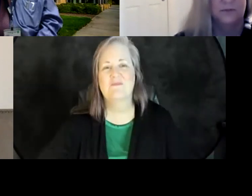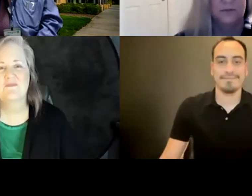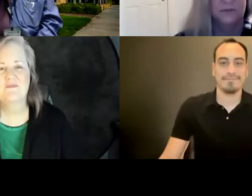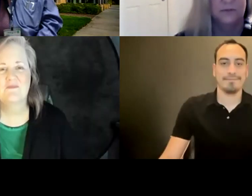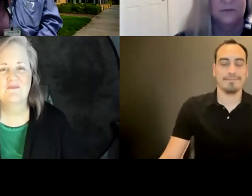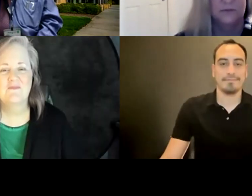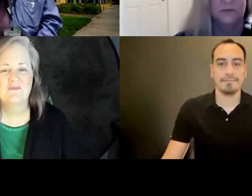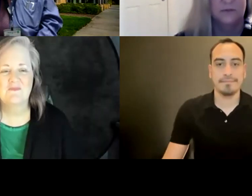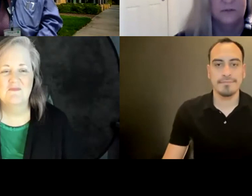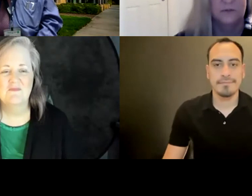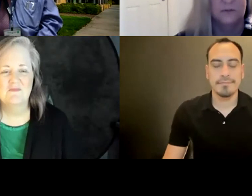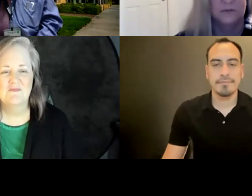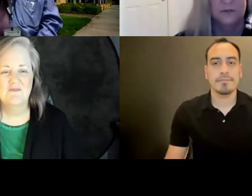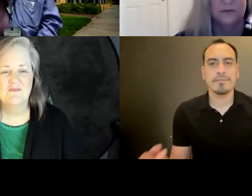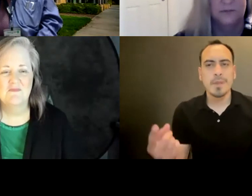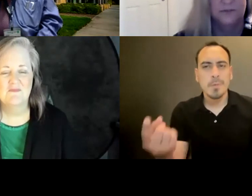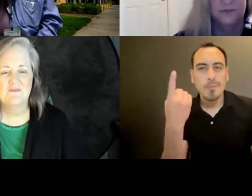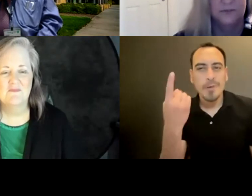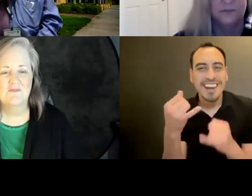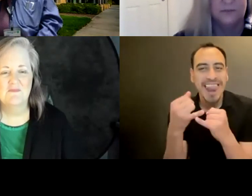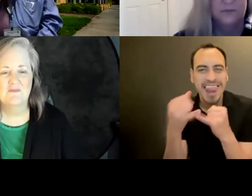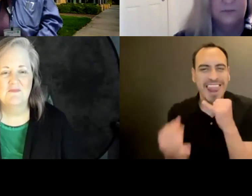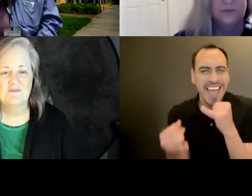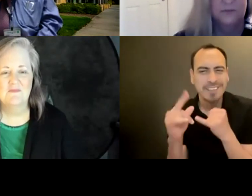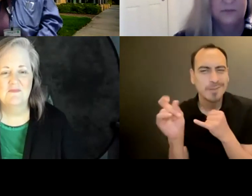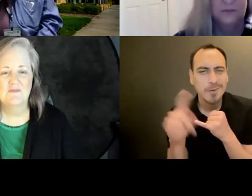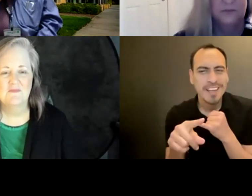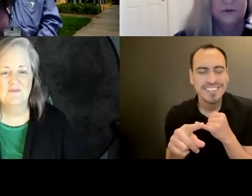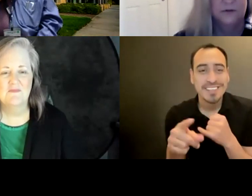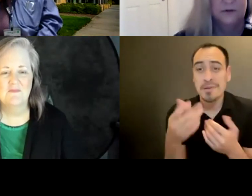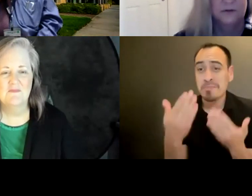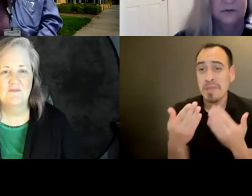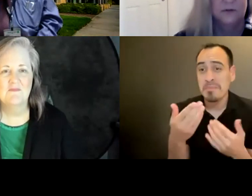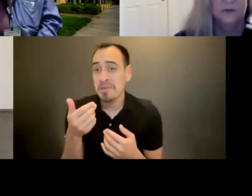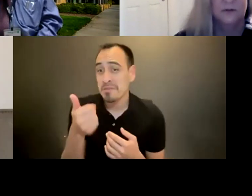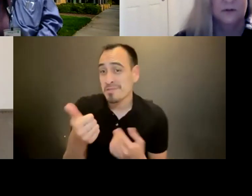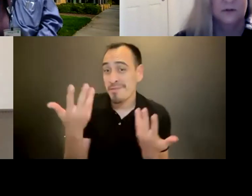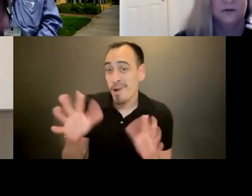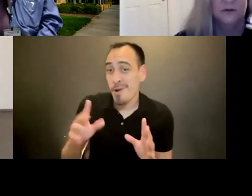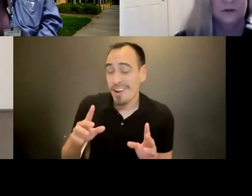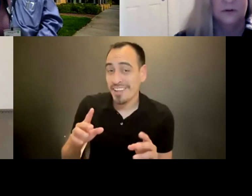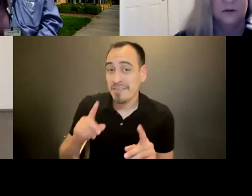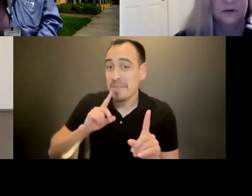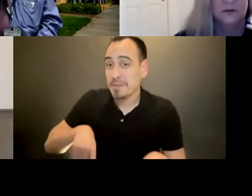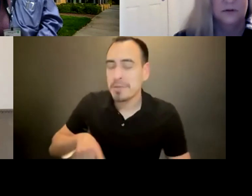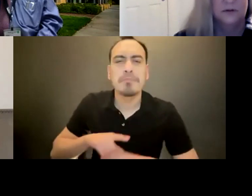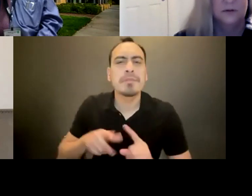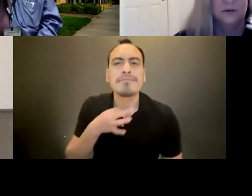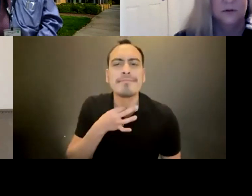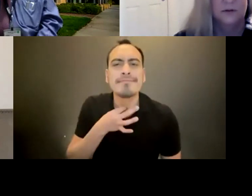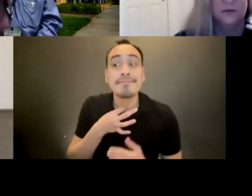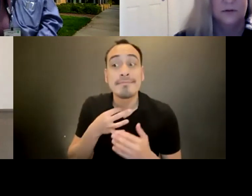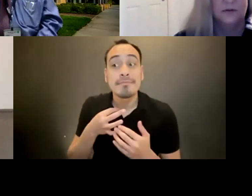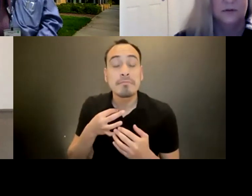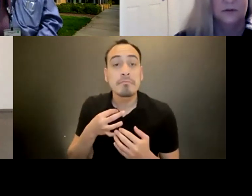And I've got one last question here that I think you may have already partially addressed. How far out on the calendar or how